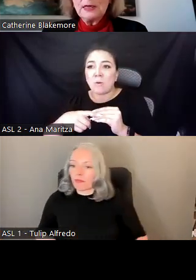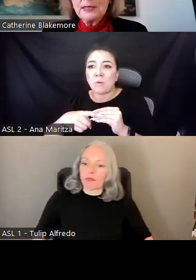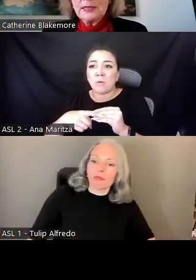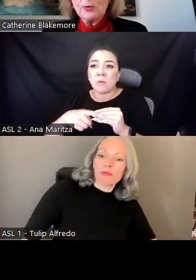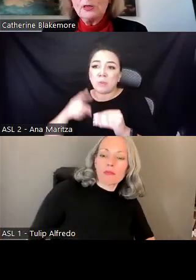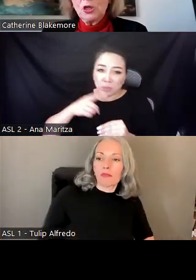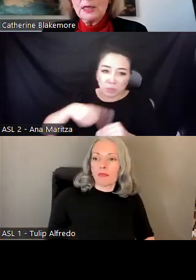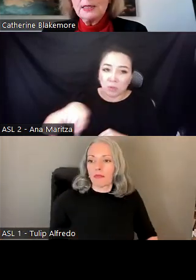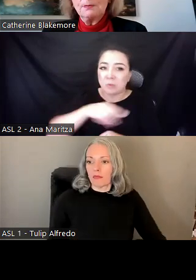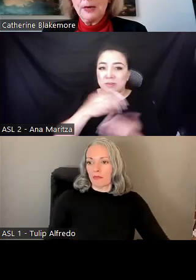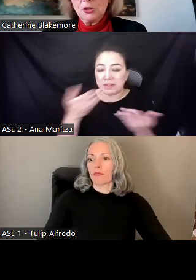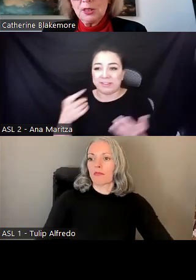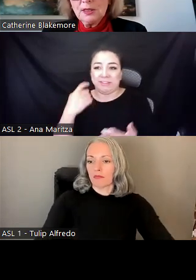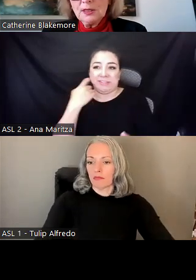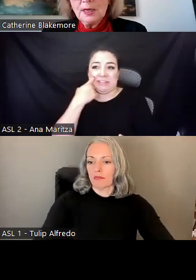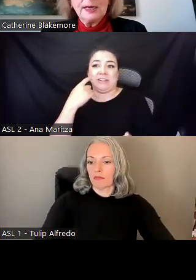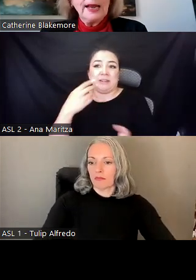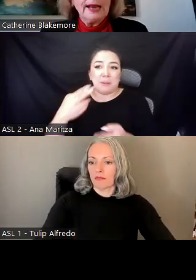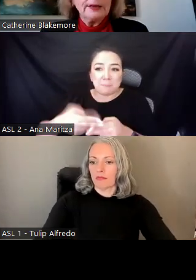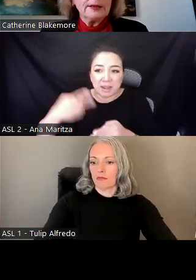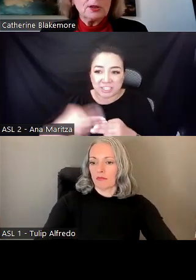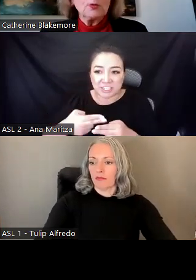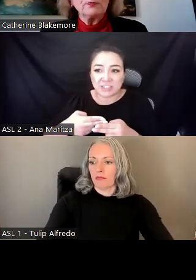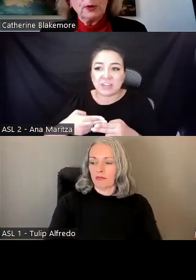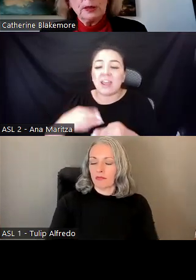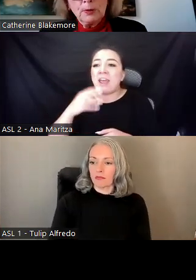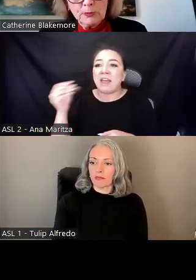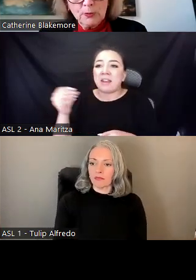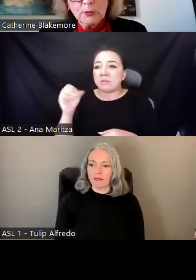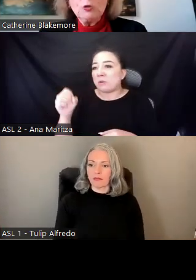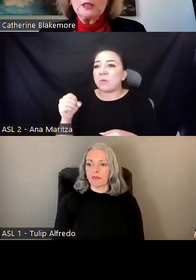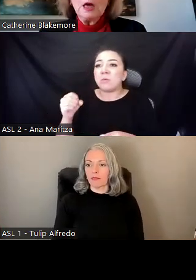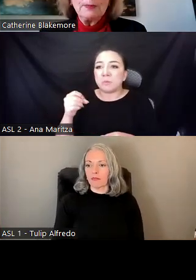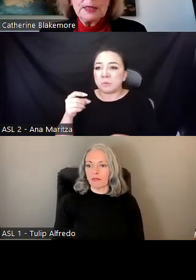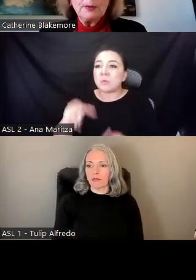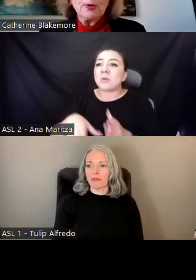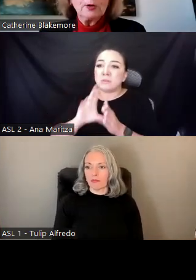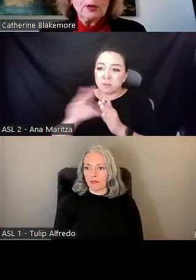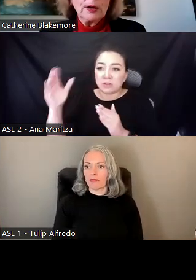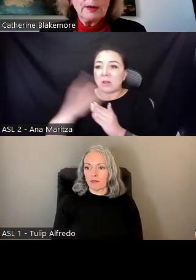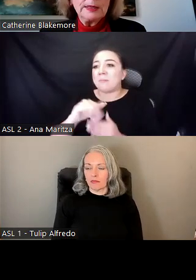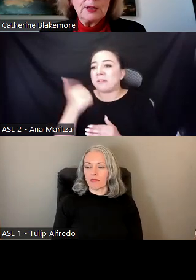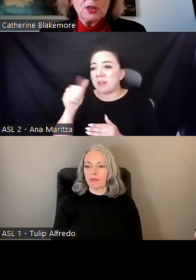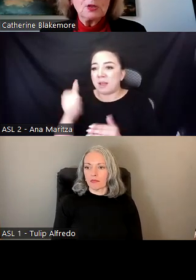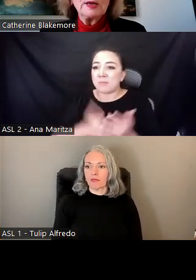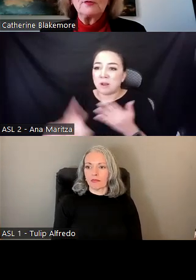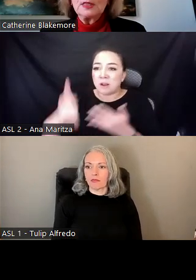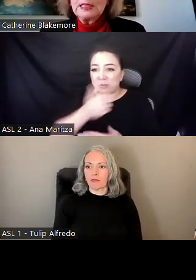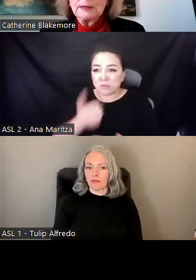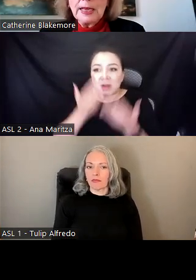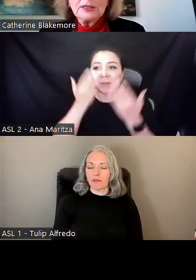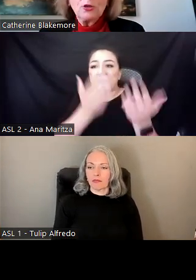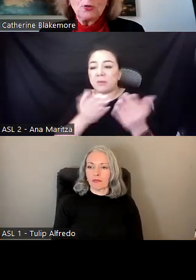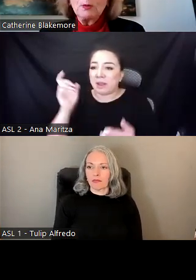those things that we just mentioned. And so we've reviewed the top 10 priority recommendations. We have